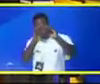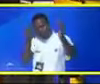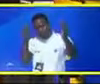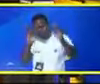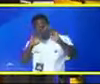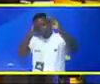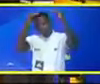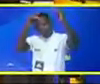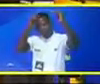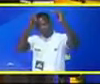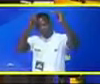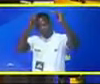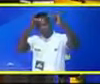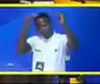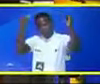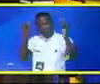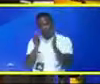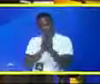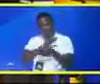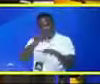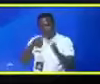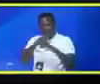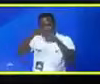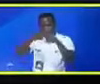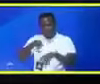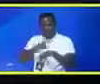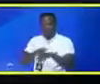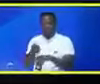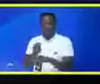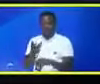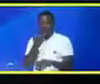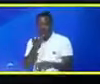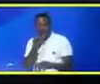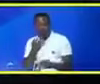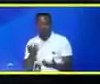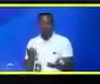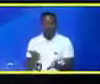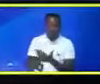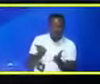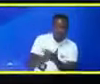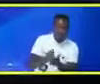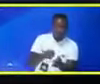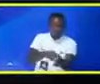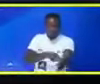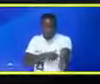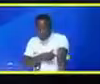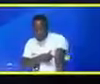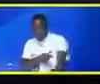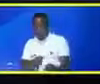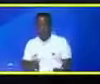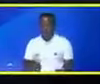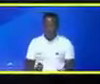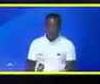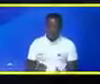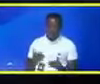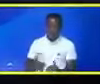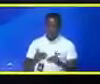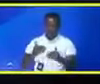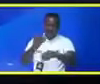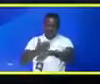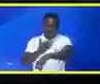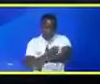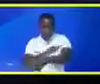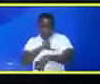breakthrough, advancement, influence, favor. Are we together? Longevity, liftings. All of these